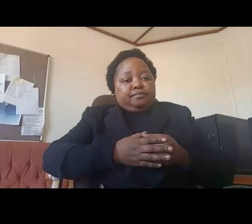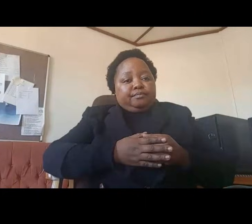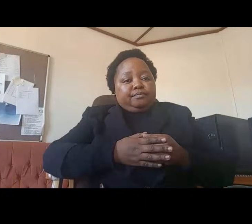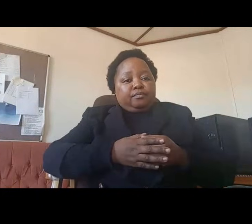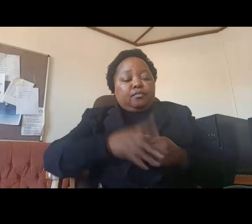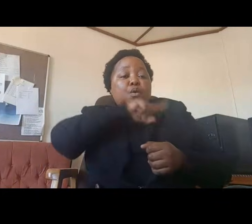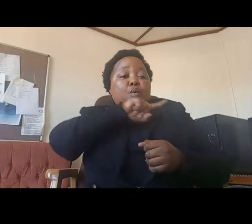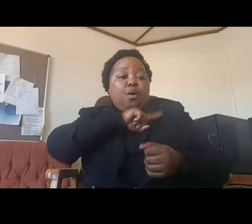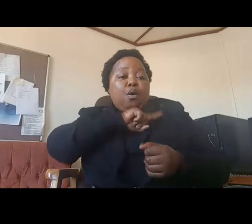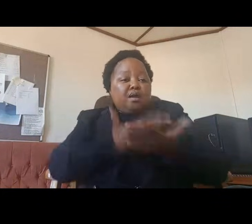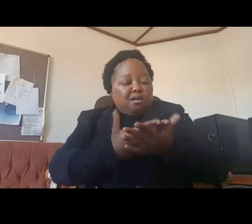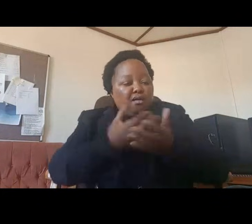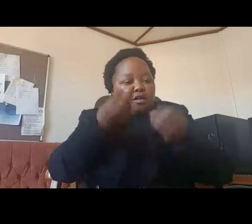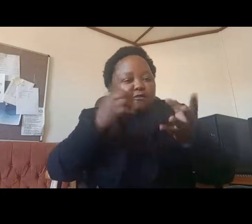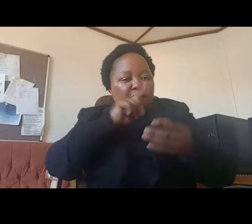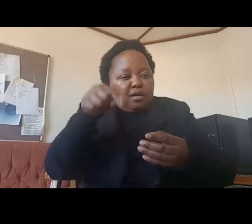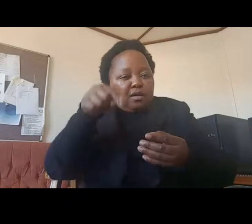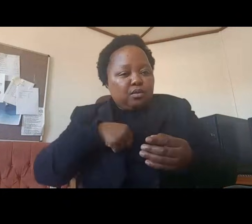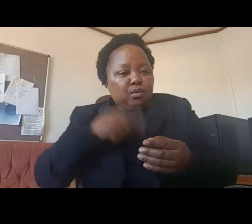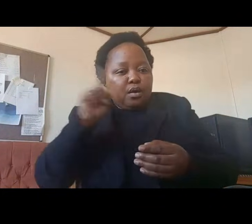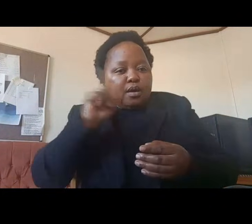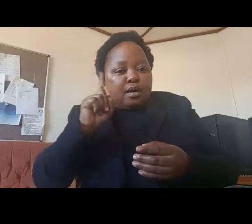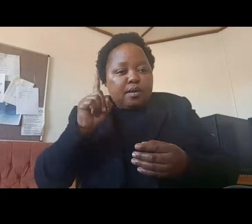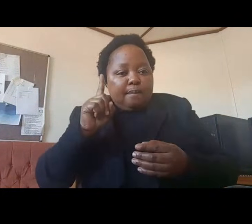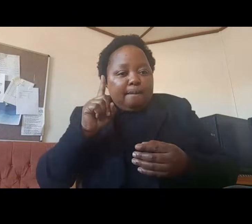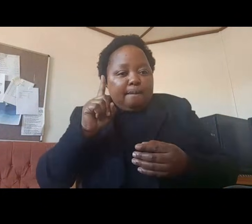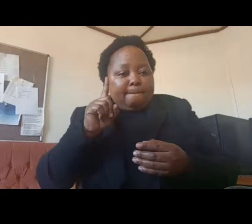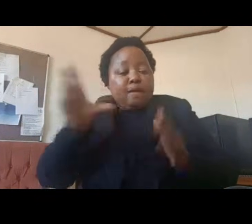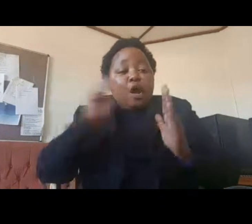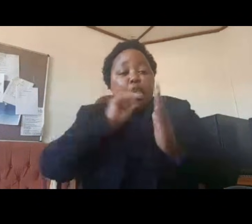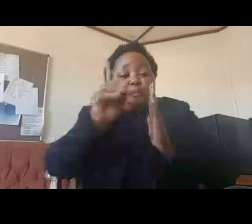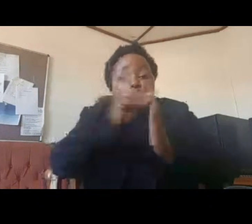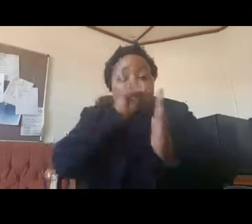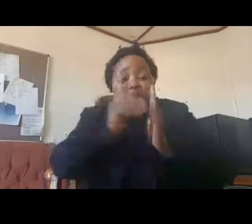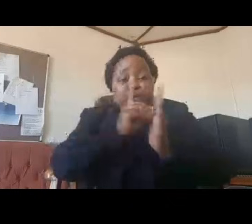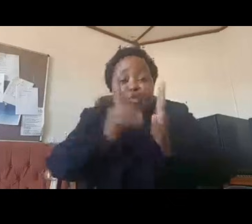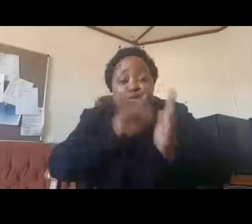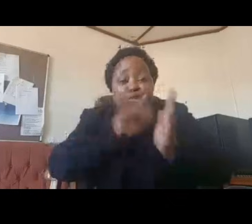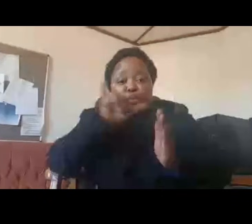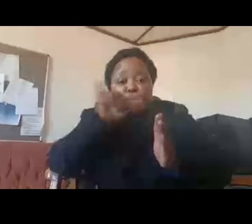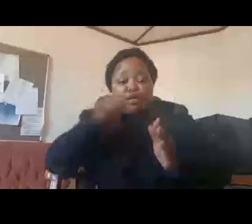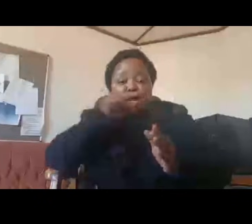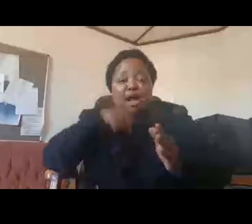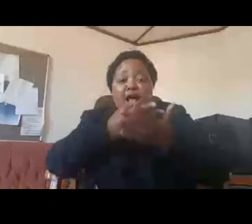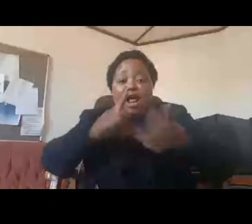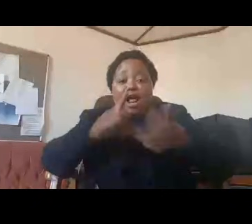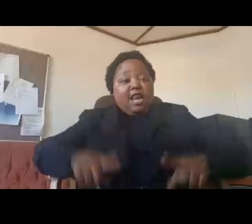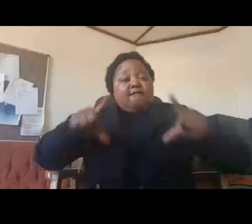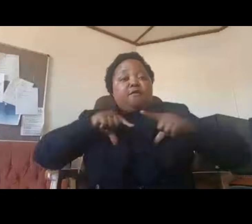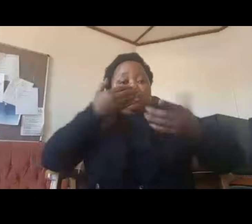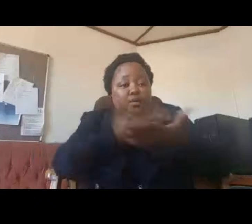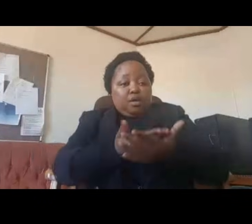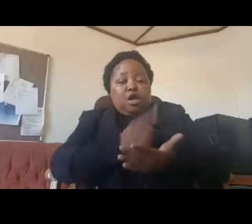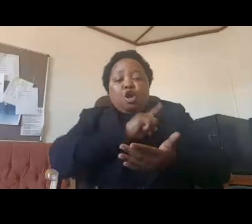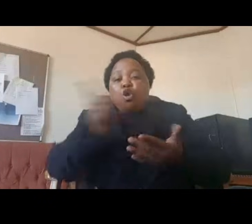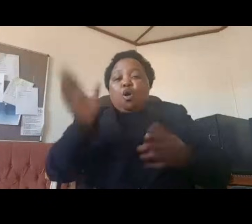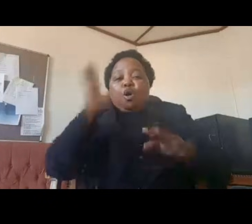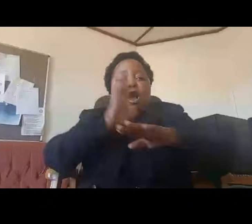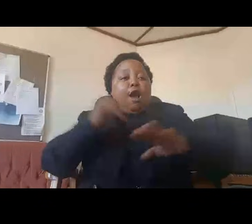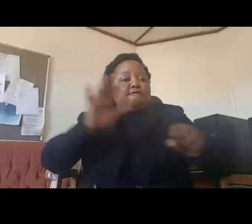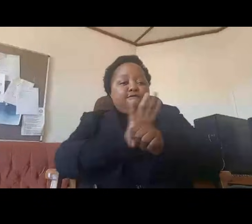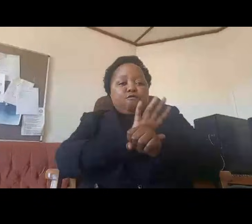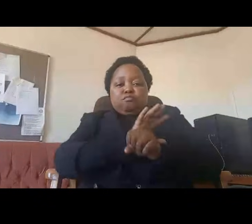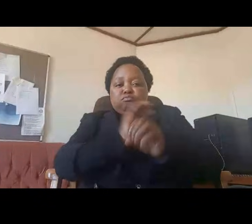those principles that are livable as opposed to those harmful